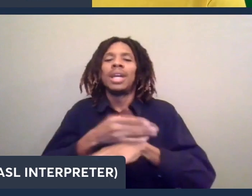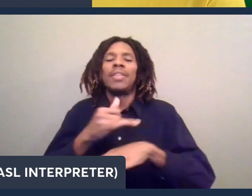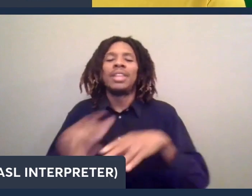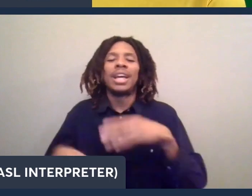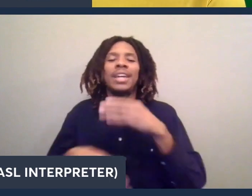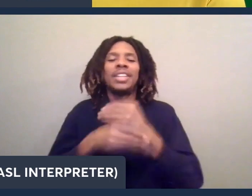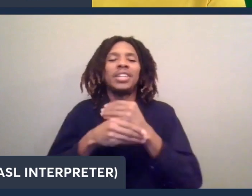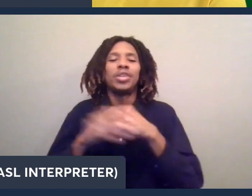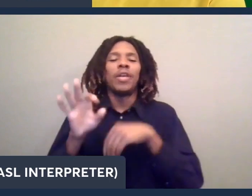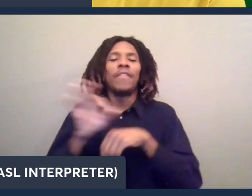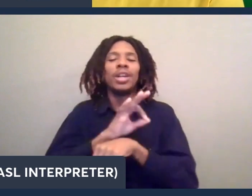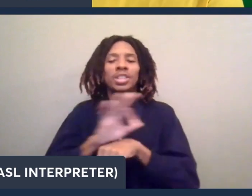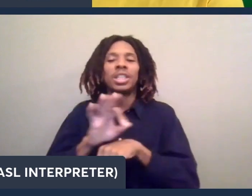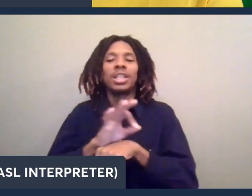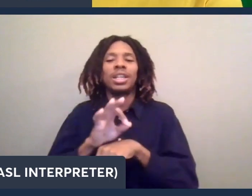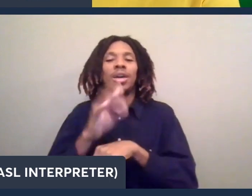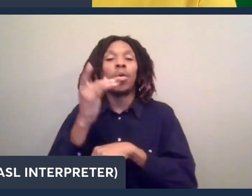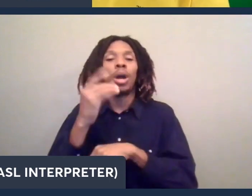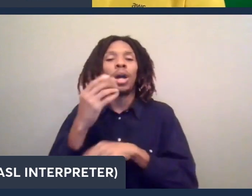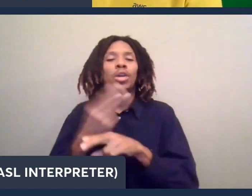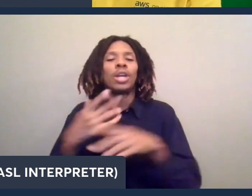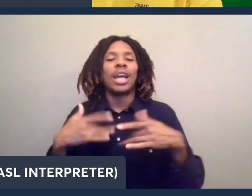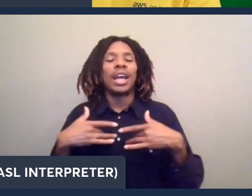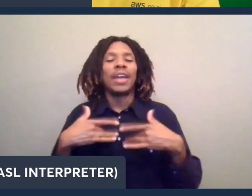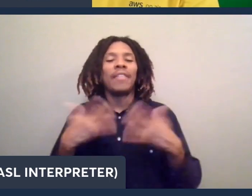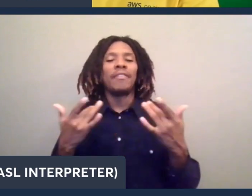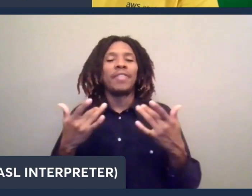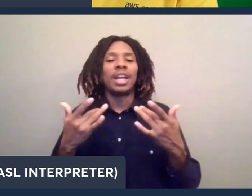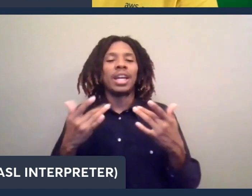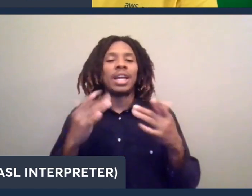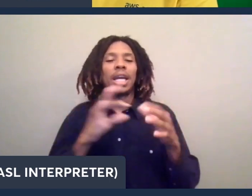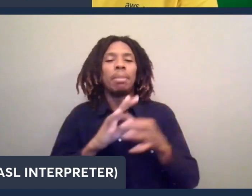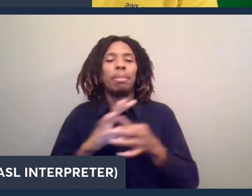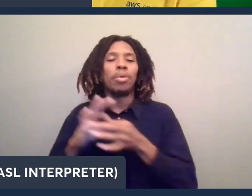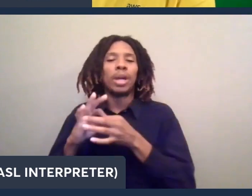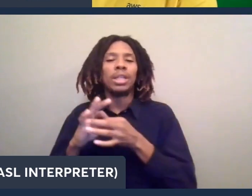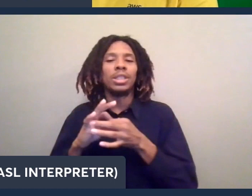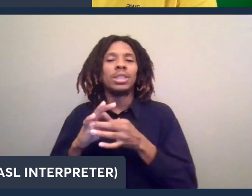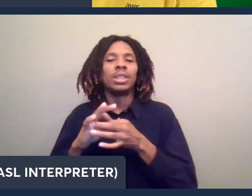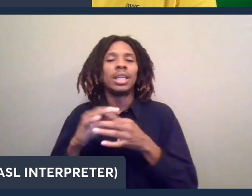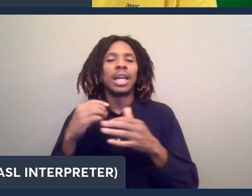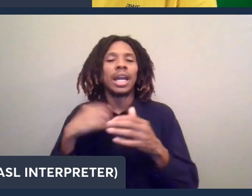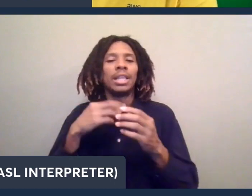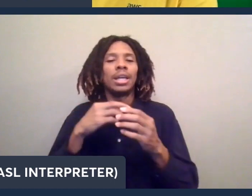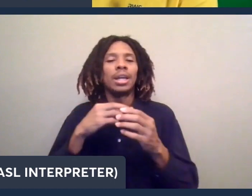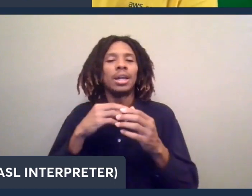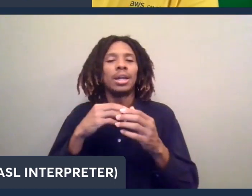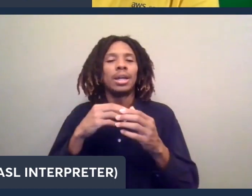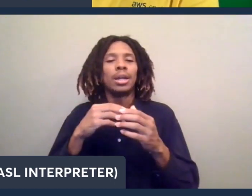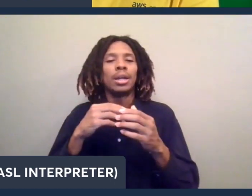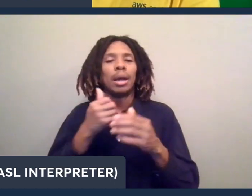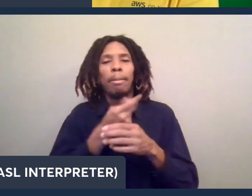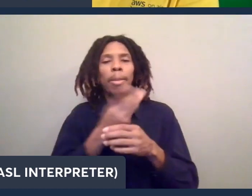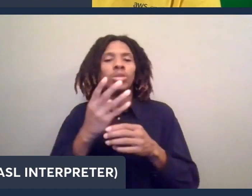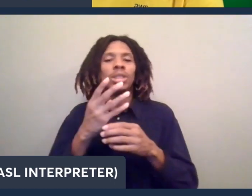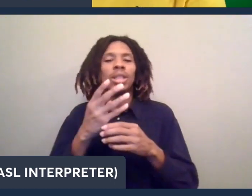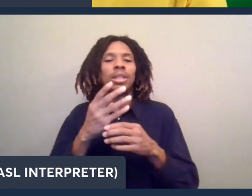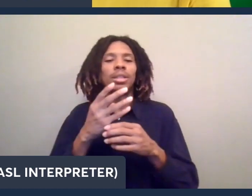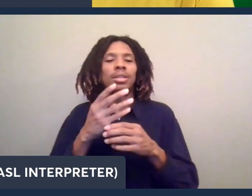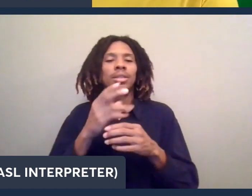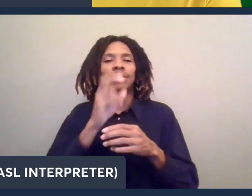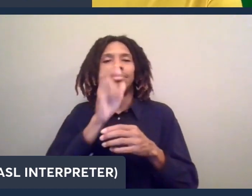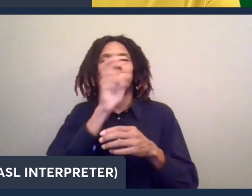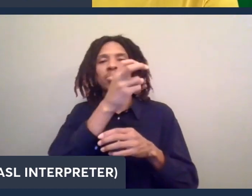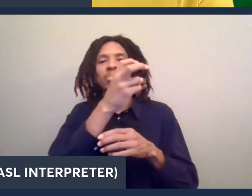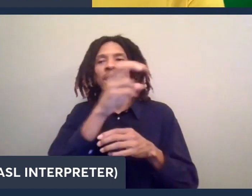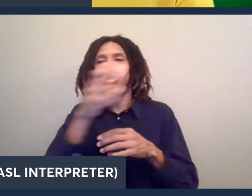functionality by using EventBridge and the multi-destination, like, allows you to do way more things with any files that you